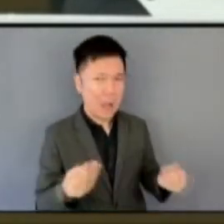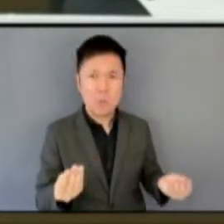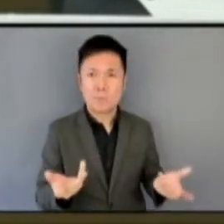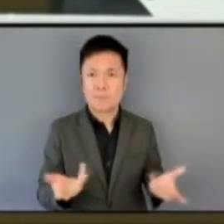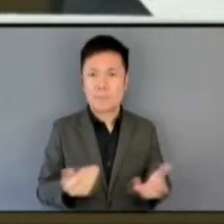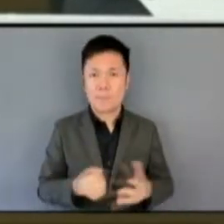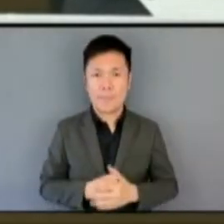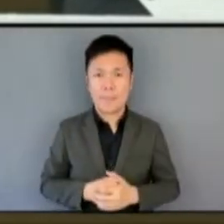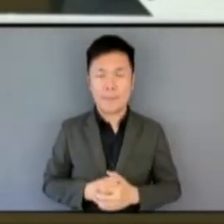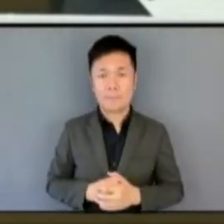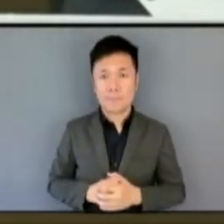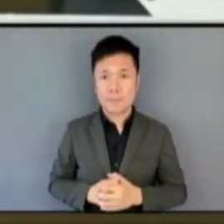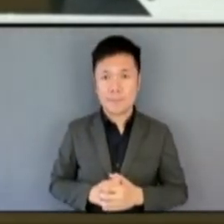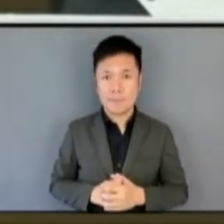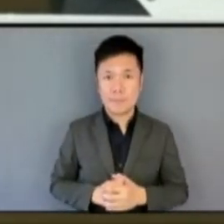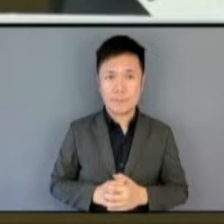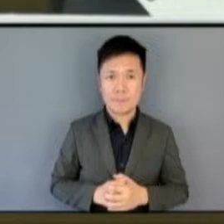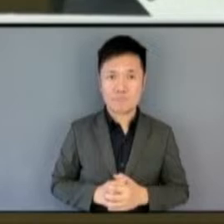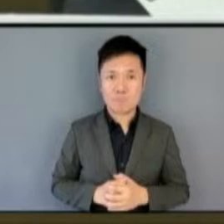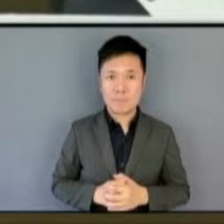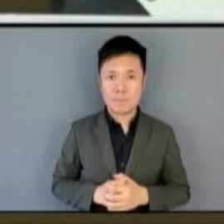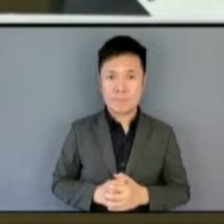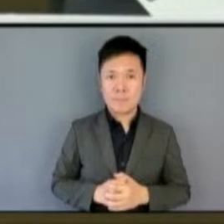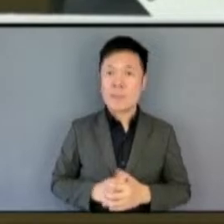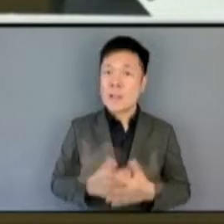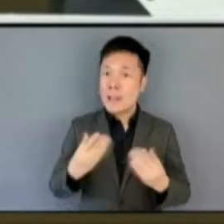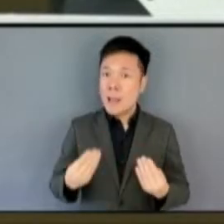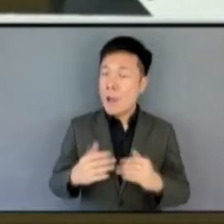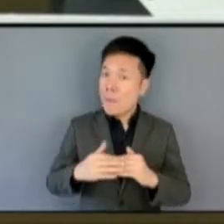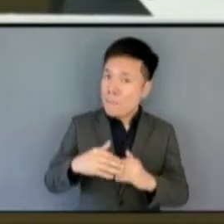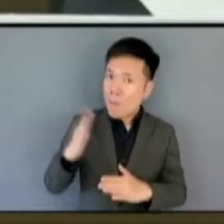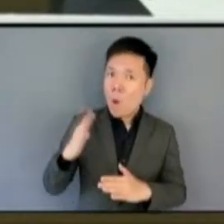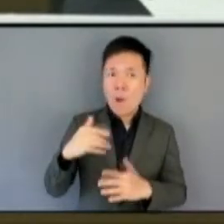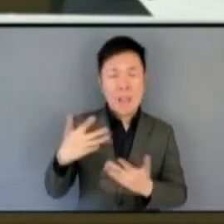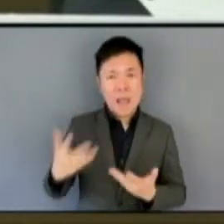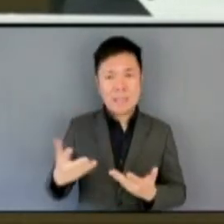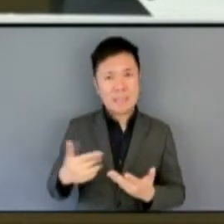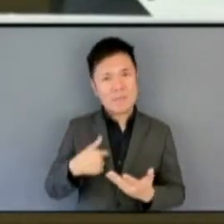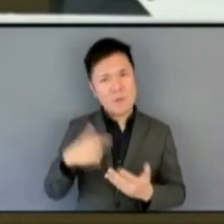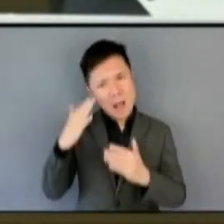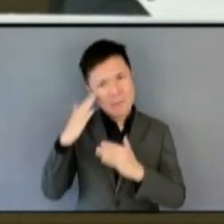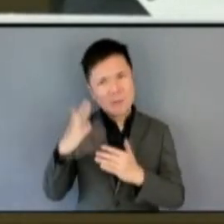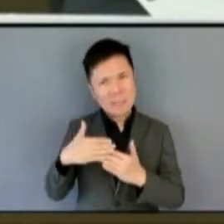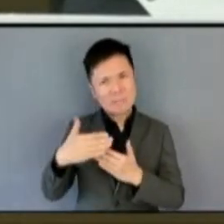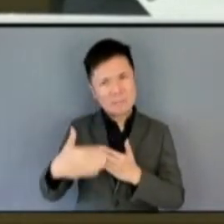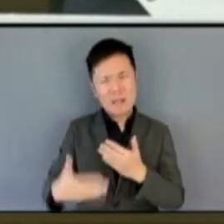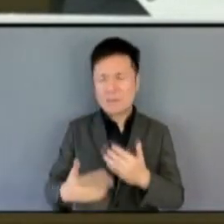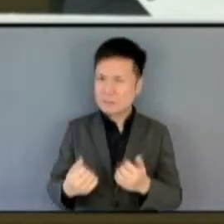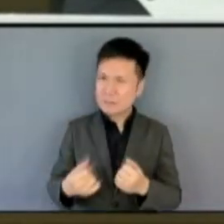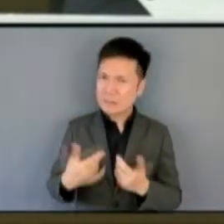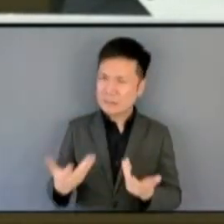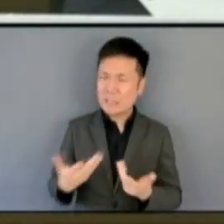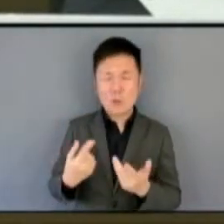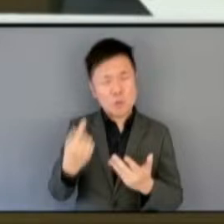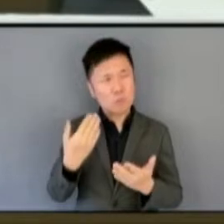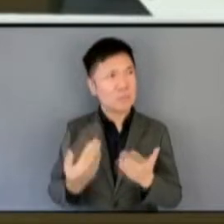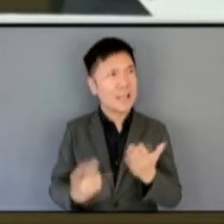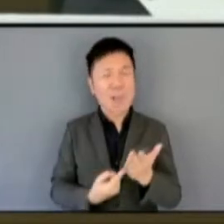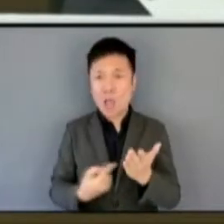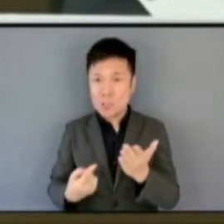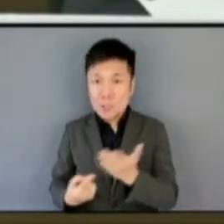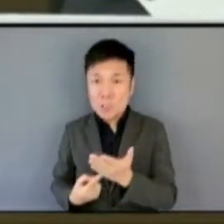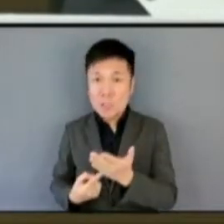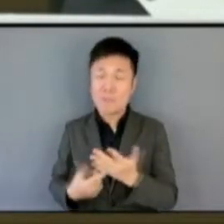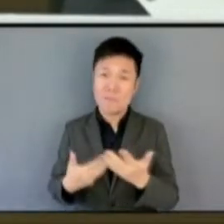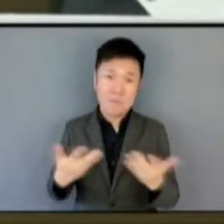more opportunities, they have to continue their lifelong learning. They have to use new technology for many